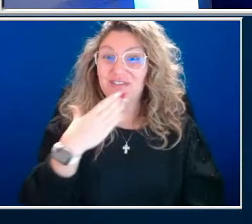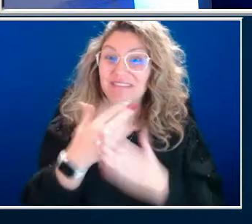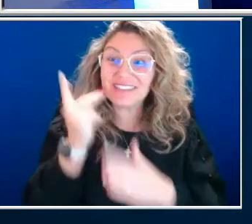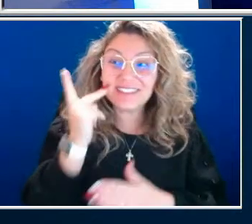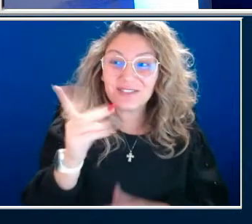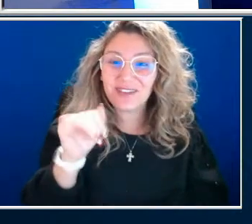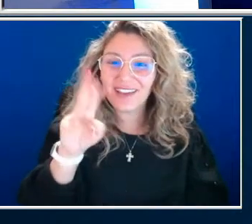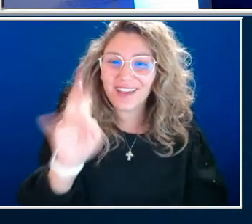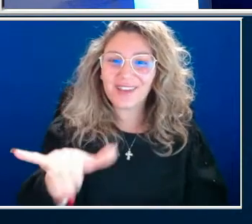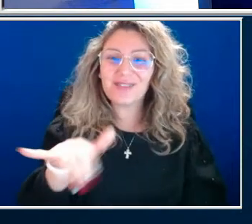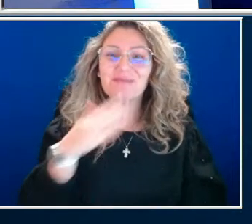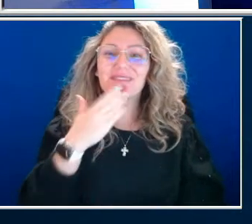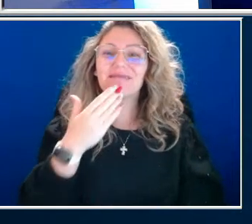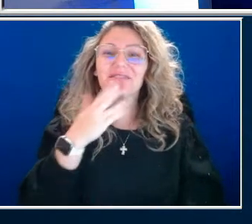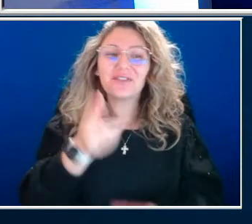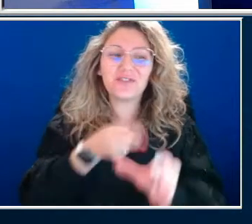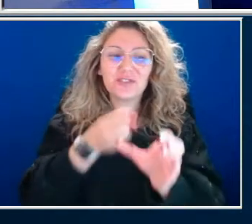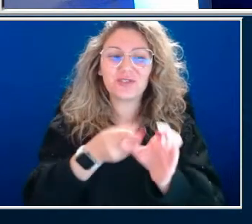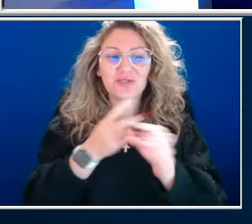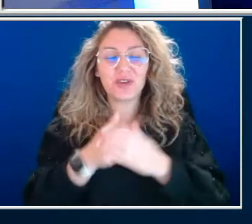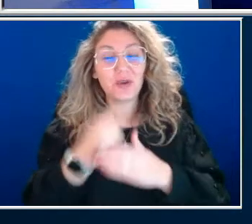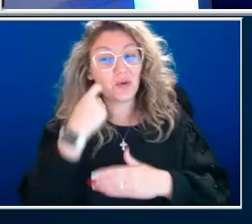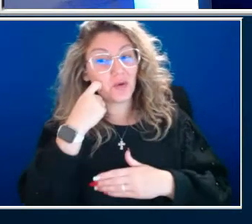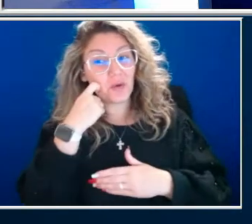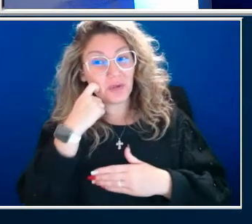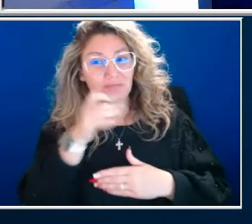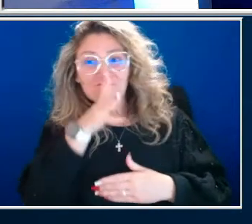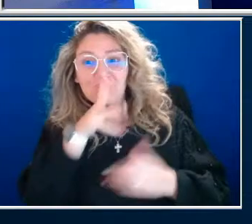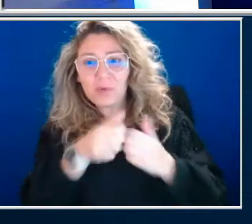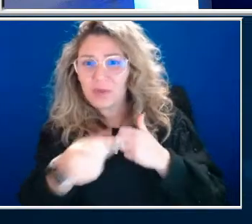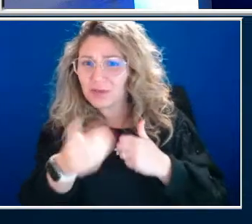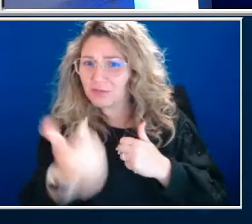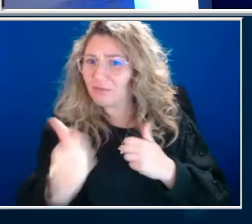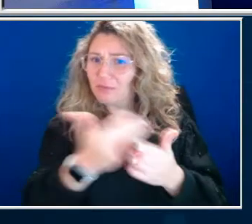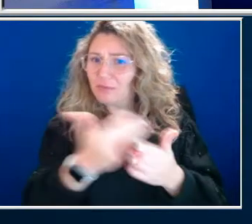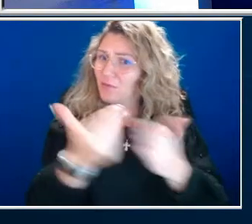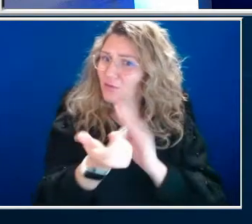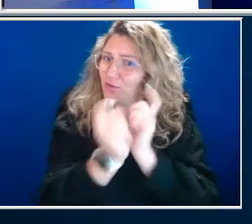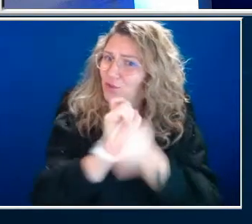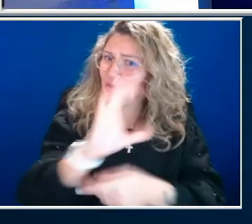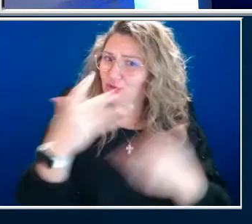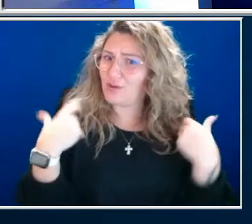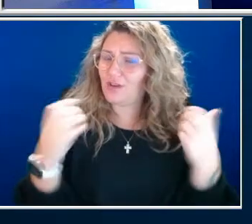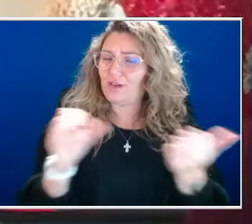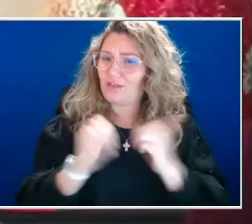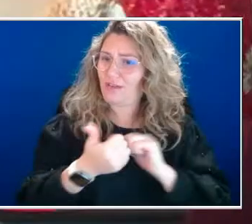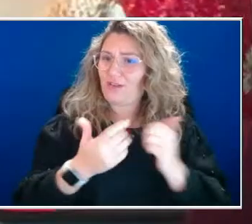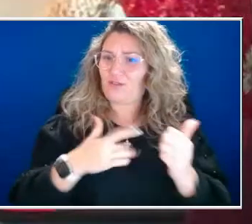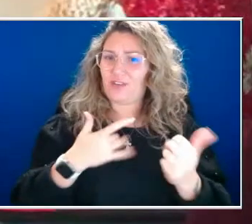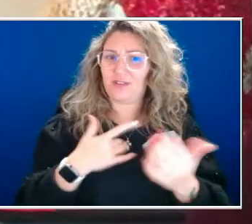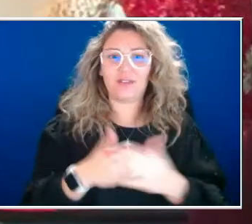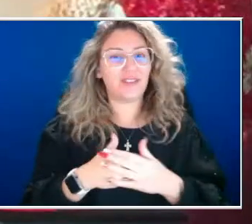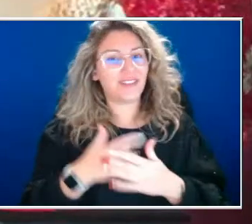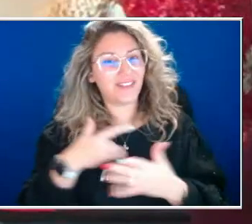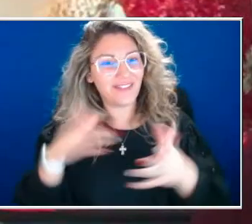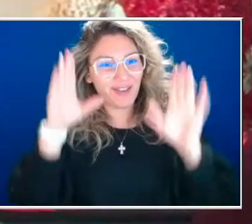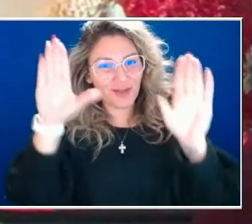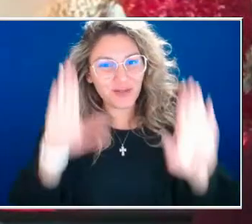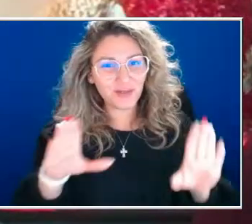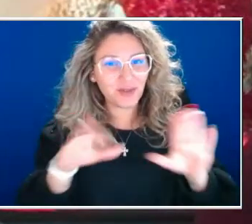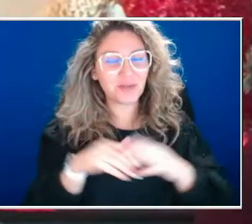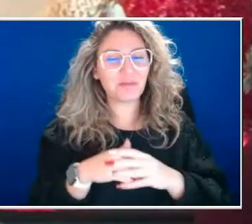being with us. Since we last spoke with you, has anything changed with your health? How are you feeling? I feel great. Nothing